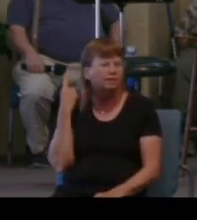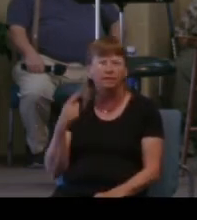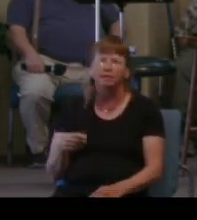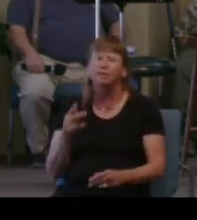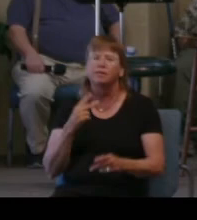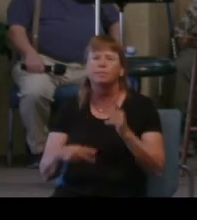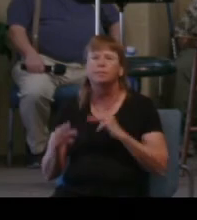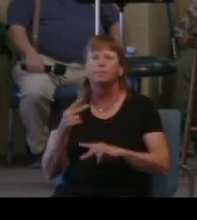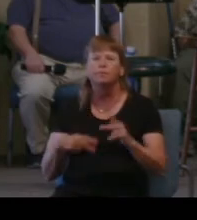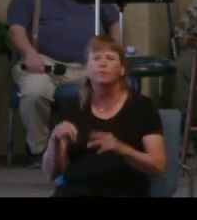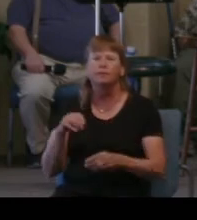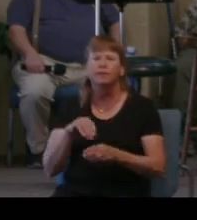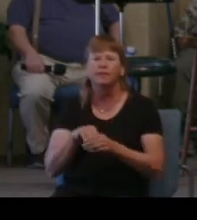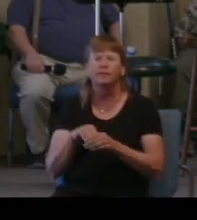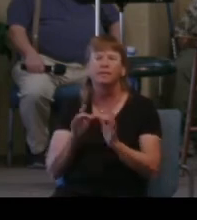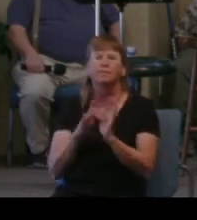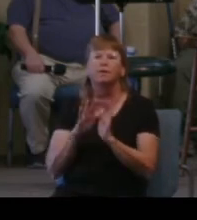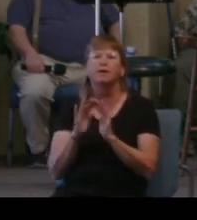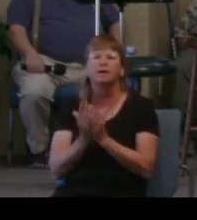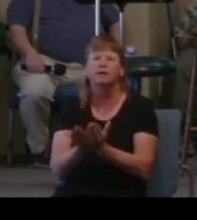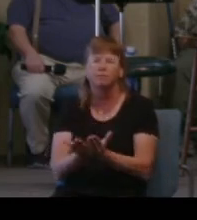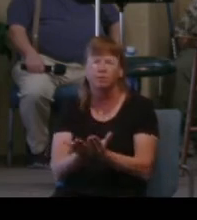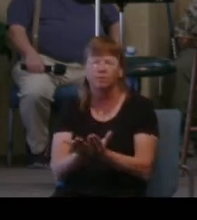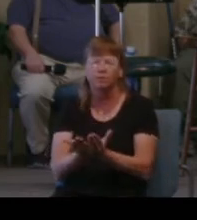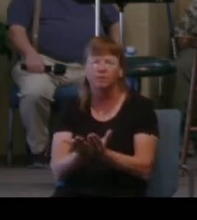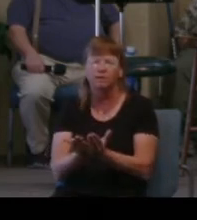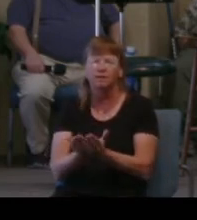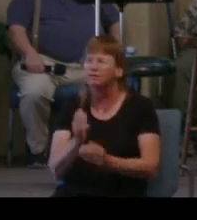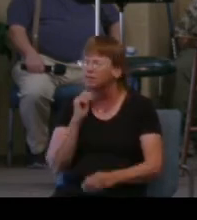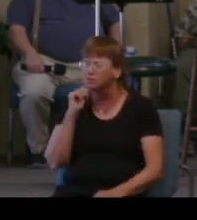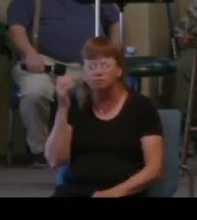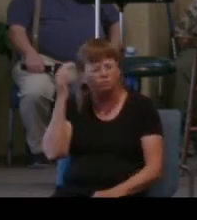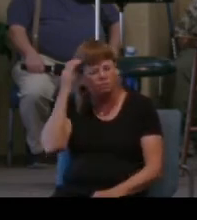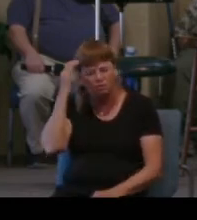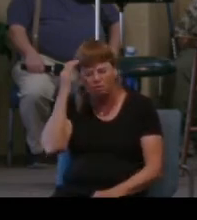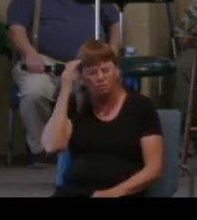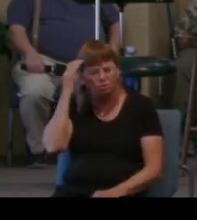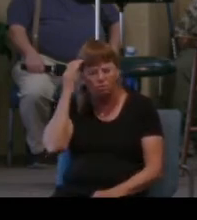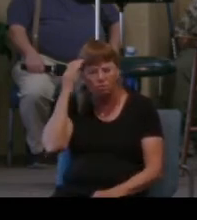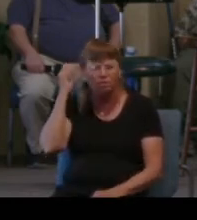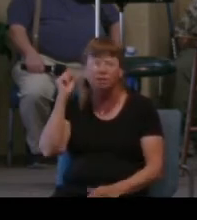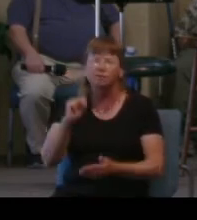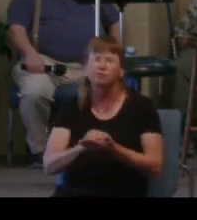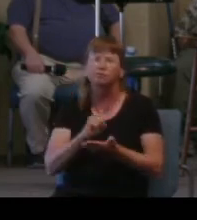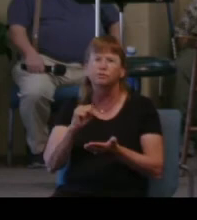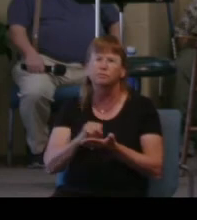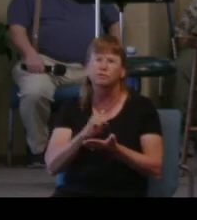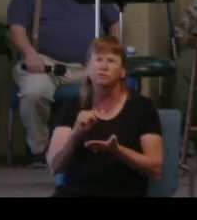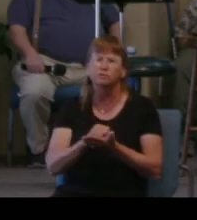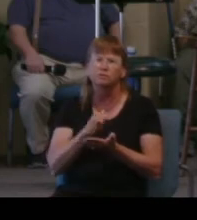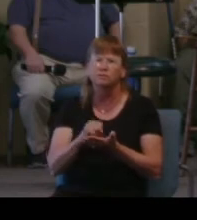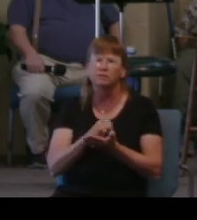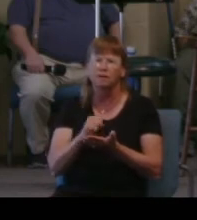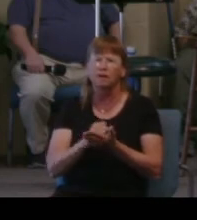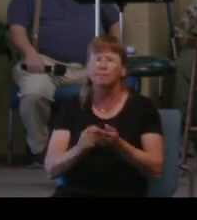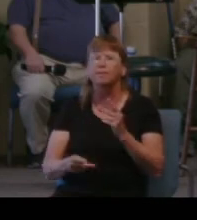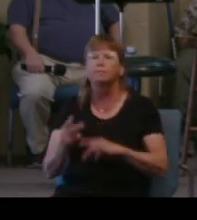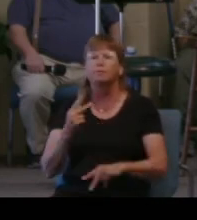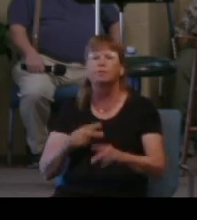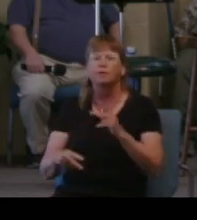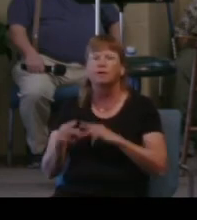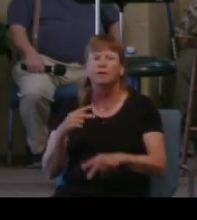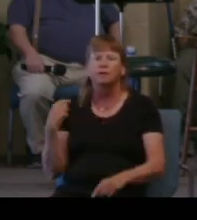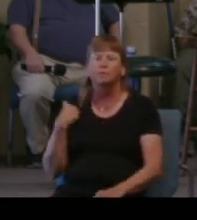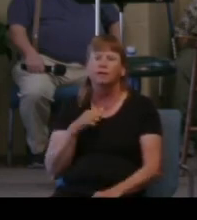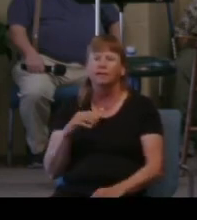like, I have no idea. They genuinely don't know who the scriptures are about. And so we walk with them through that in a group setting.